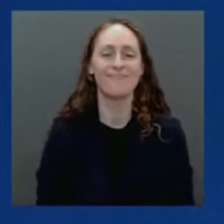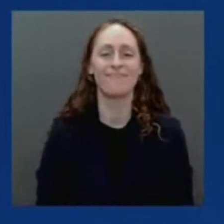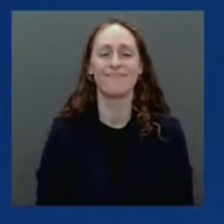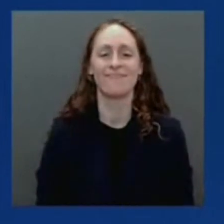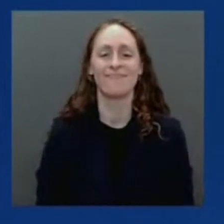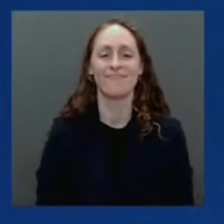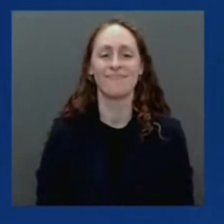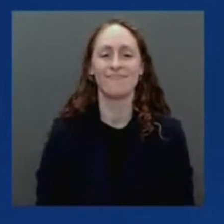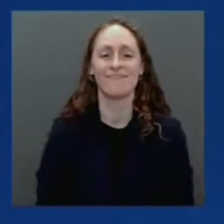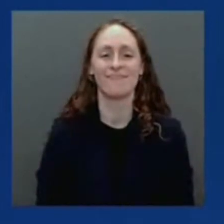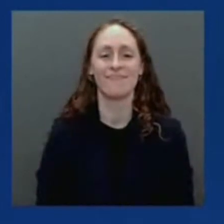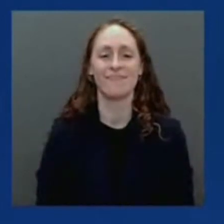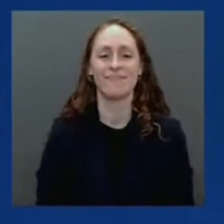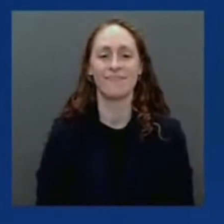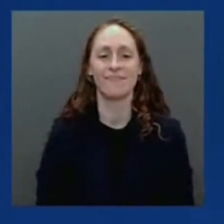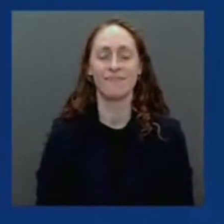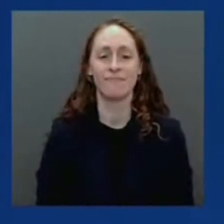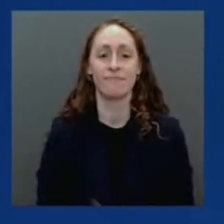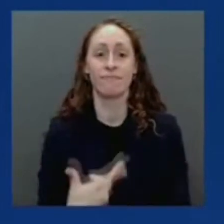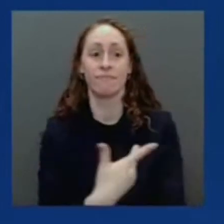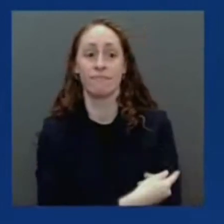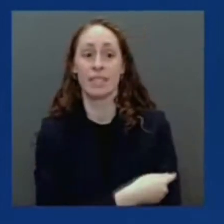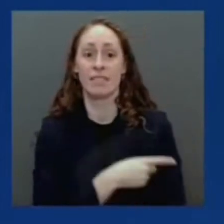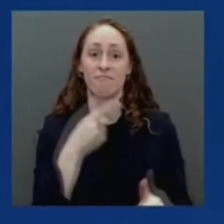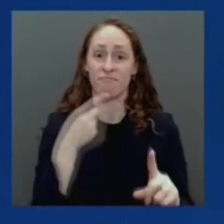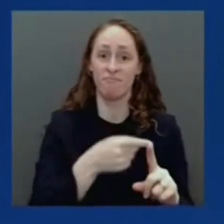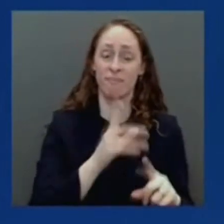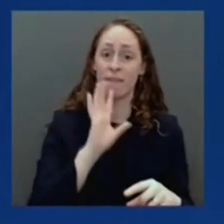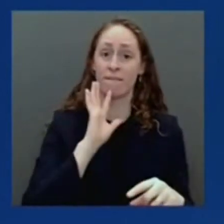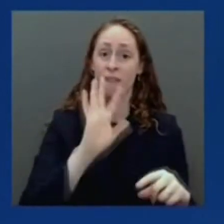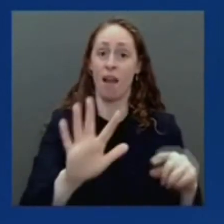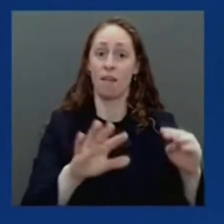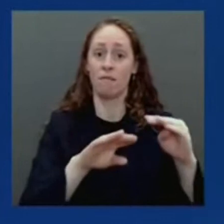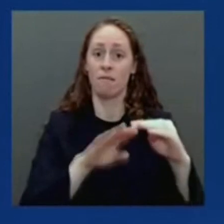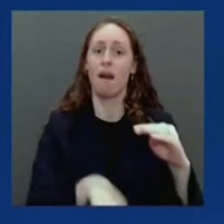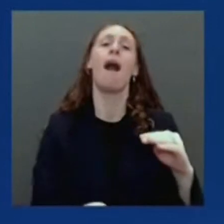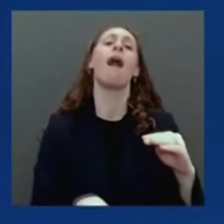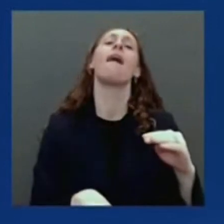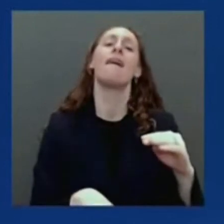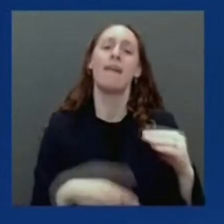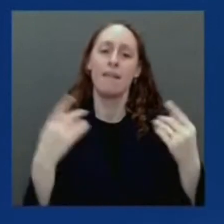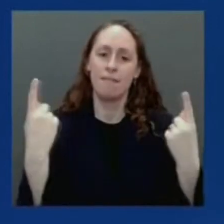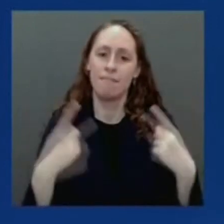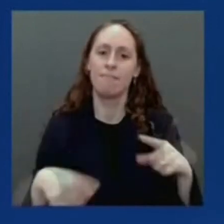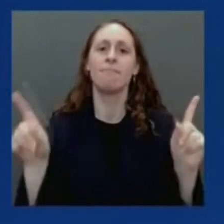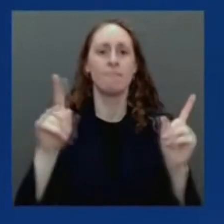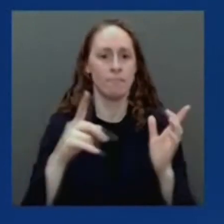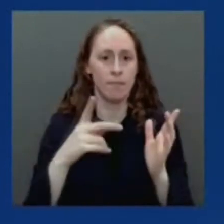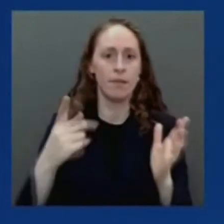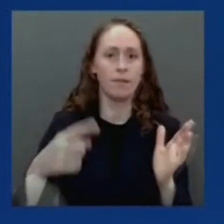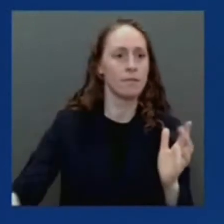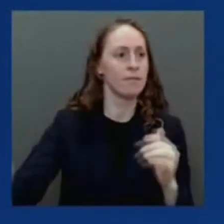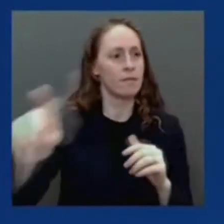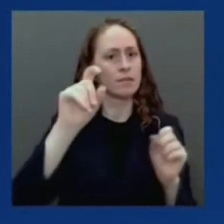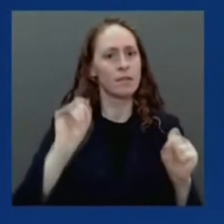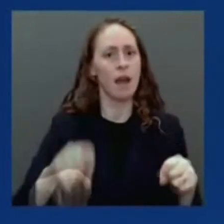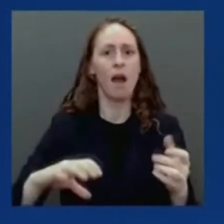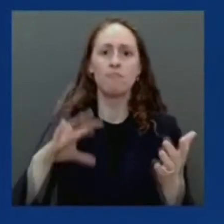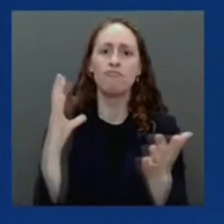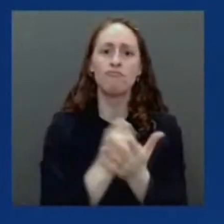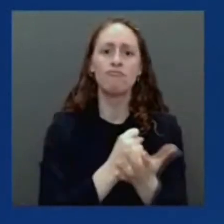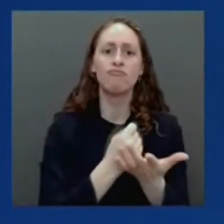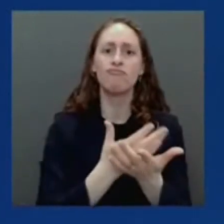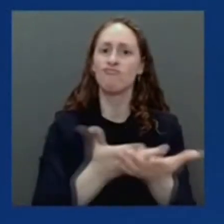available for essentially all age groups in America. This would be a major milestone. Now, there are a number of steps ahead